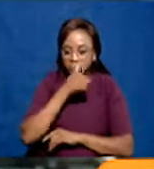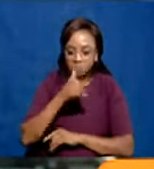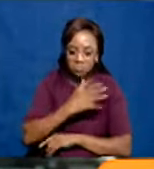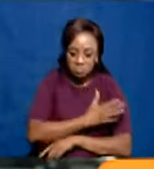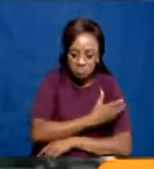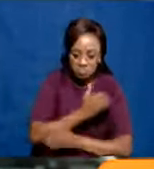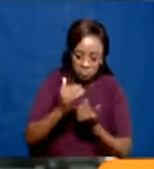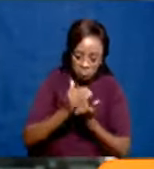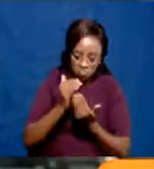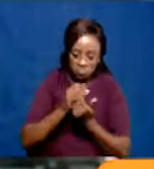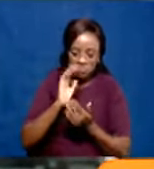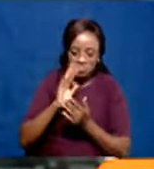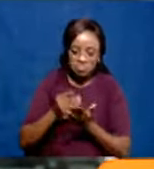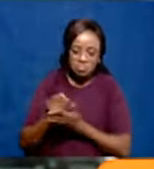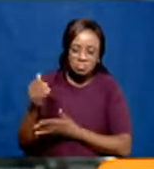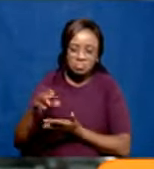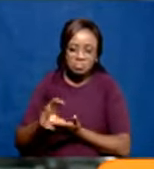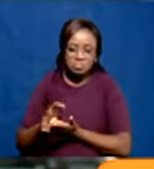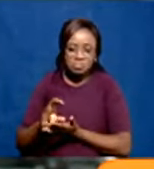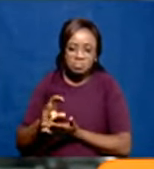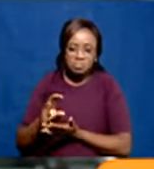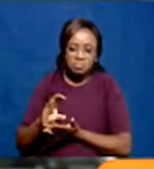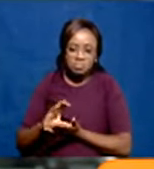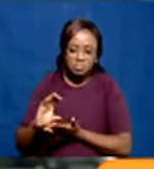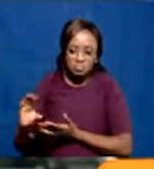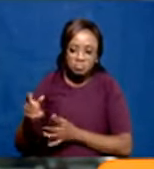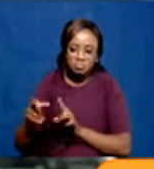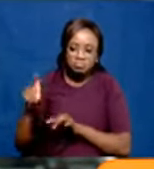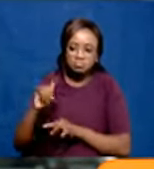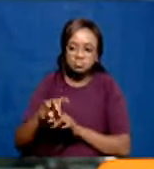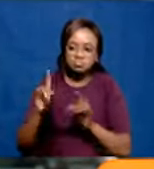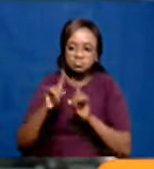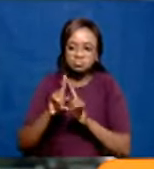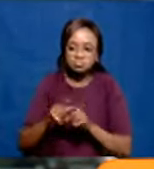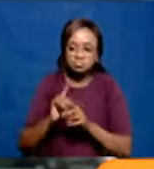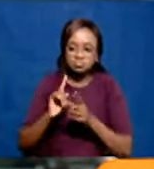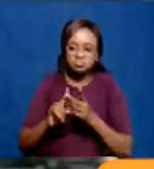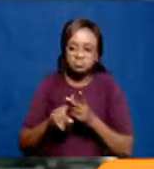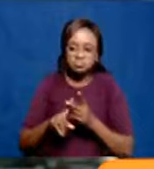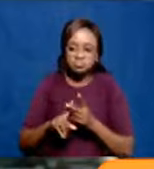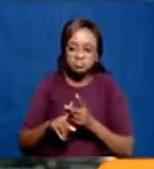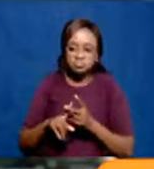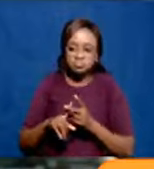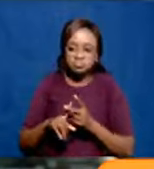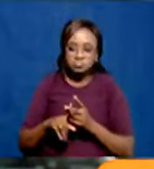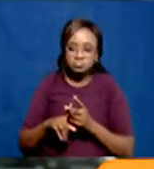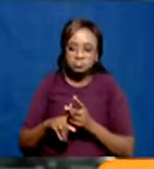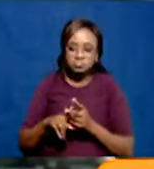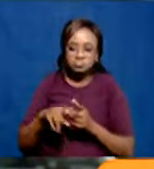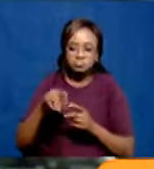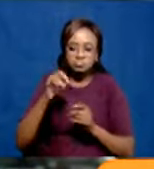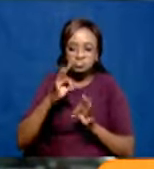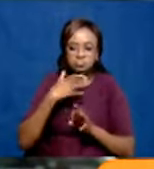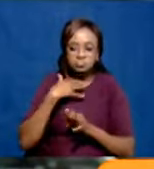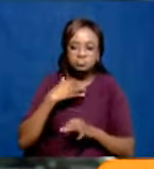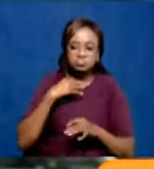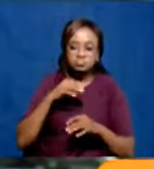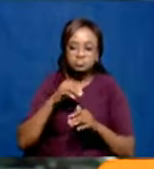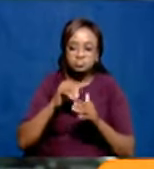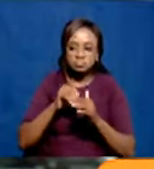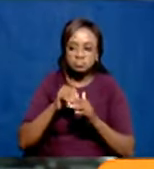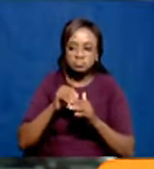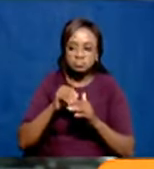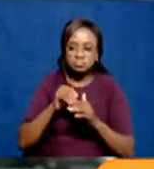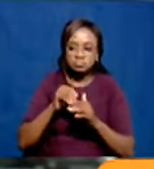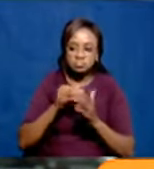the care. The other issue is the issue of private of getting care abroad. For this shift now, for you to get care abroad, they say that that service must not be available